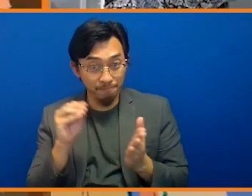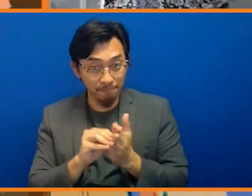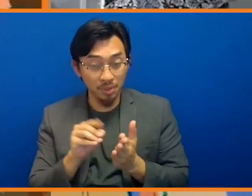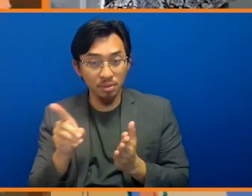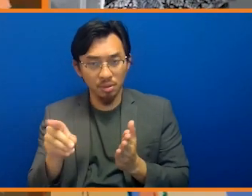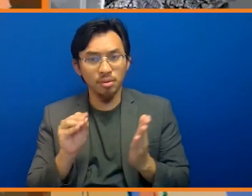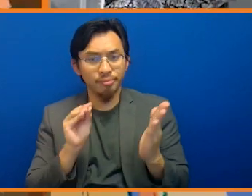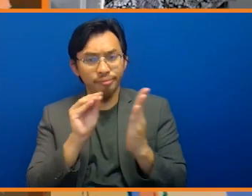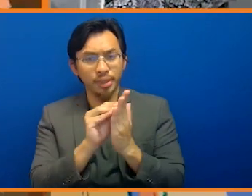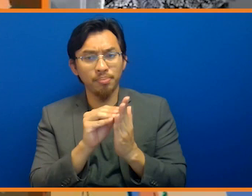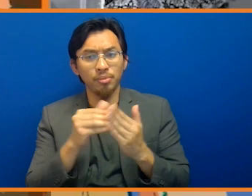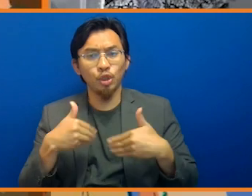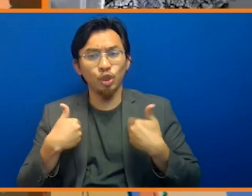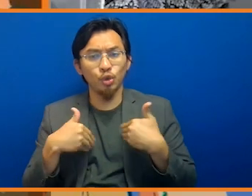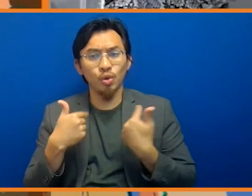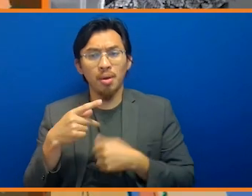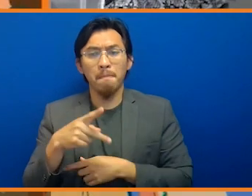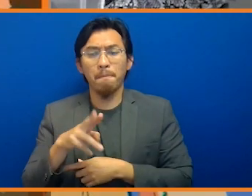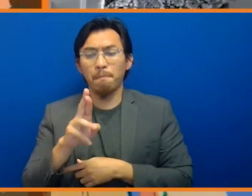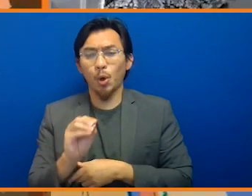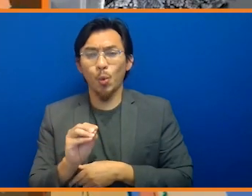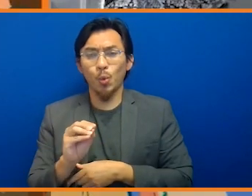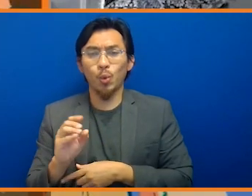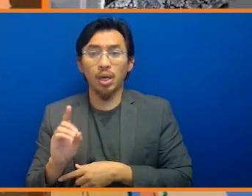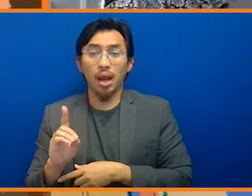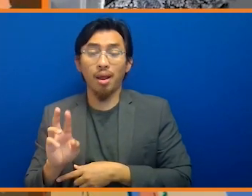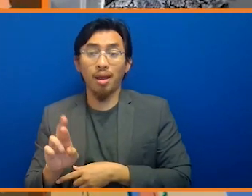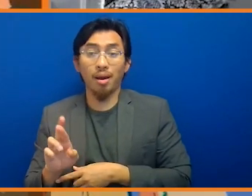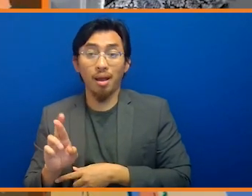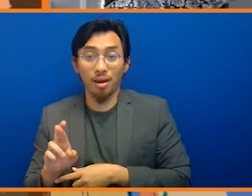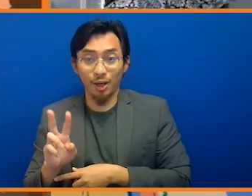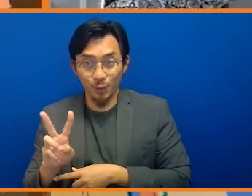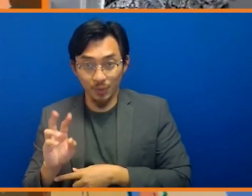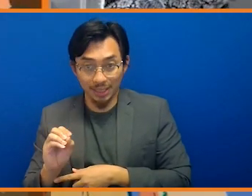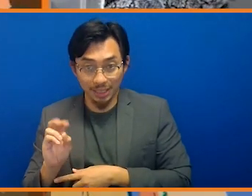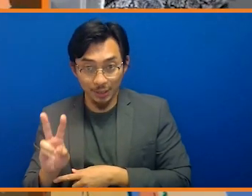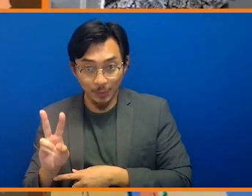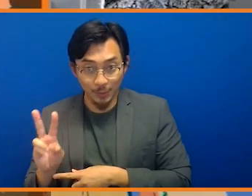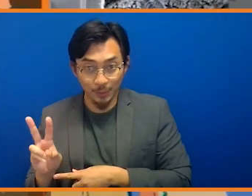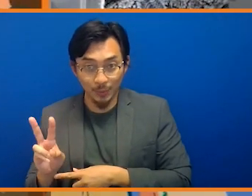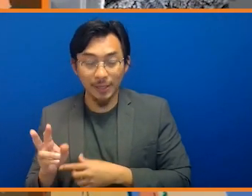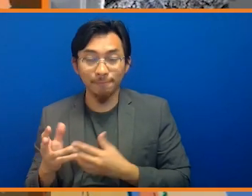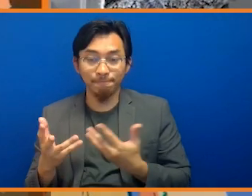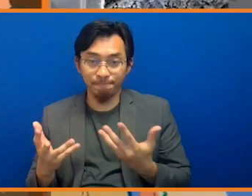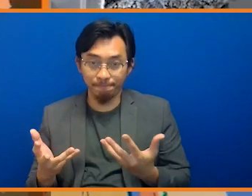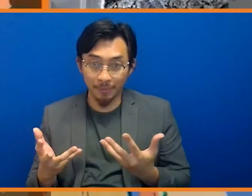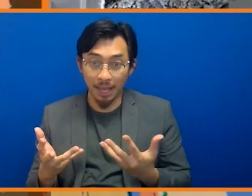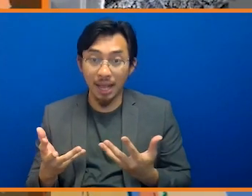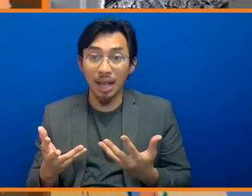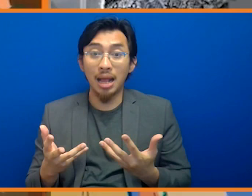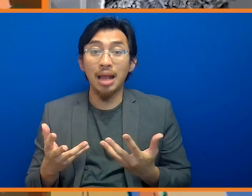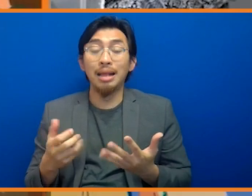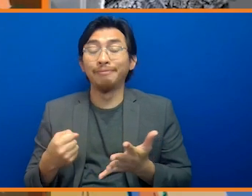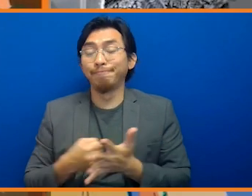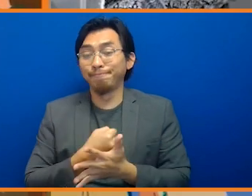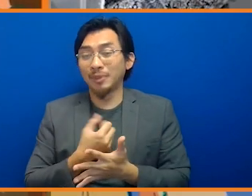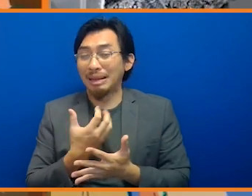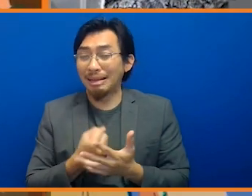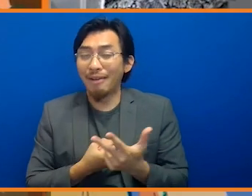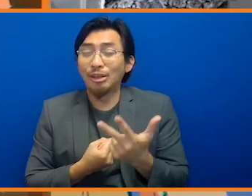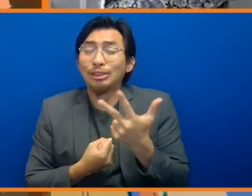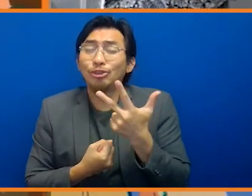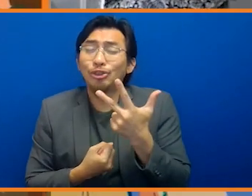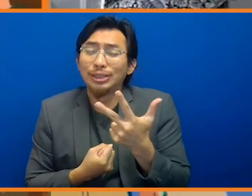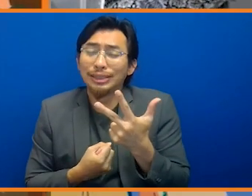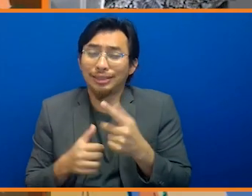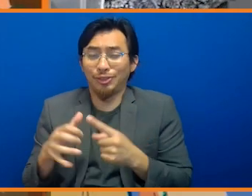to submit it on this Young Pro DRR 2022. Yeah, unfortunately, we only have 3 champions. But